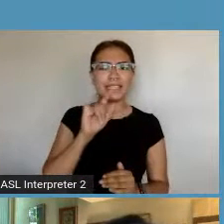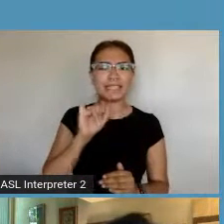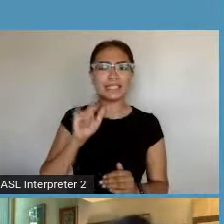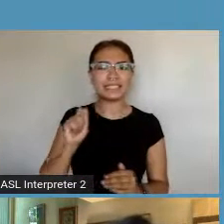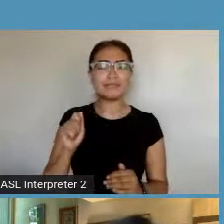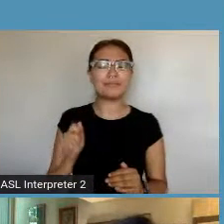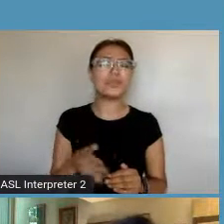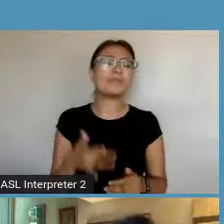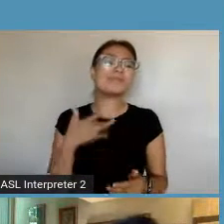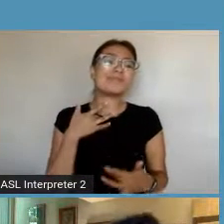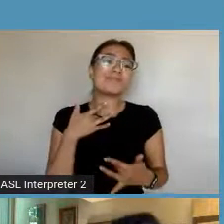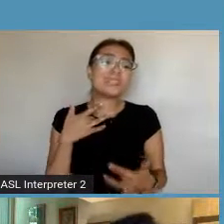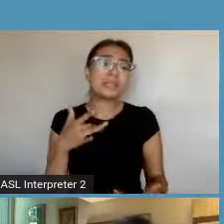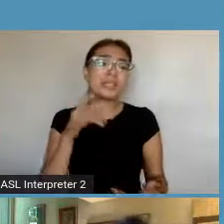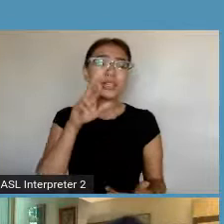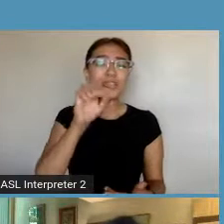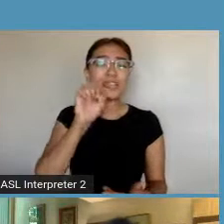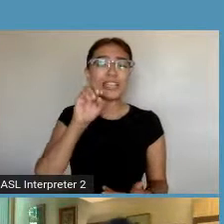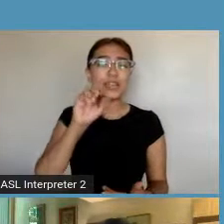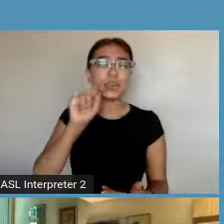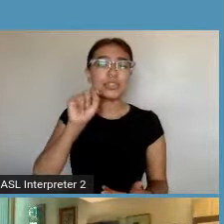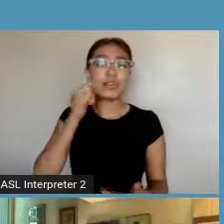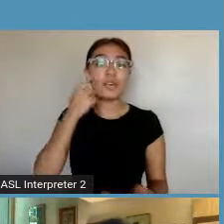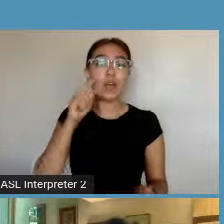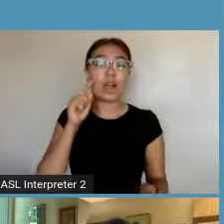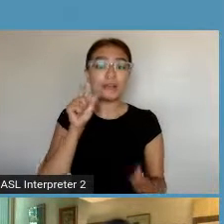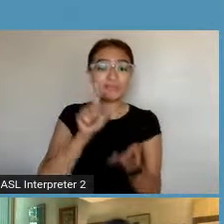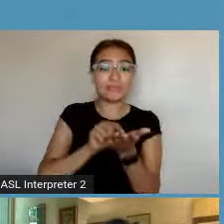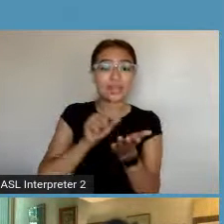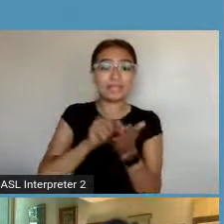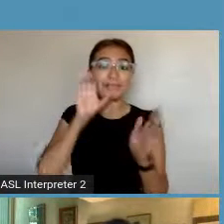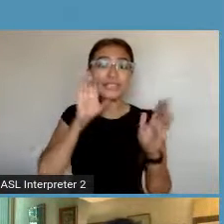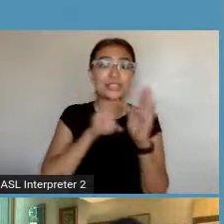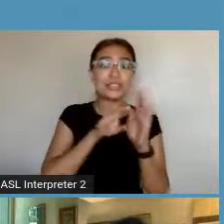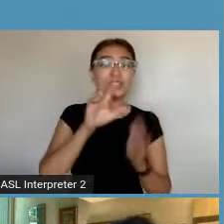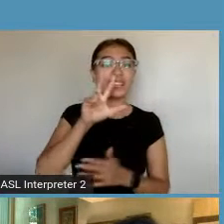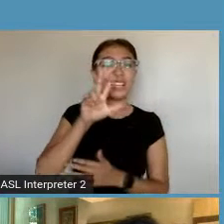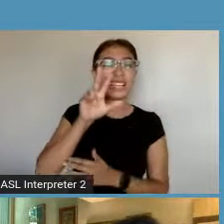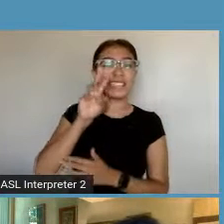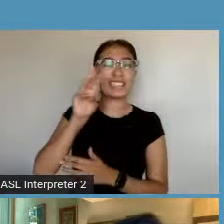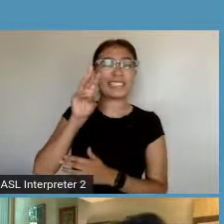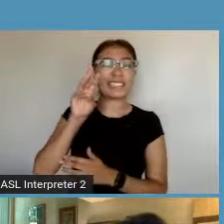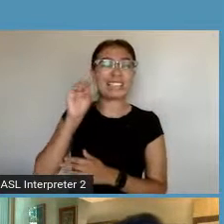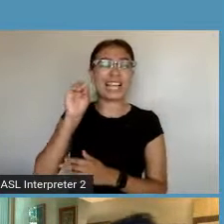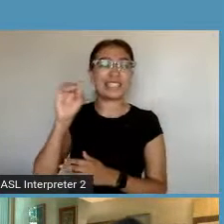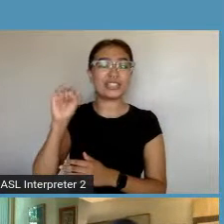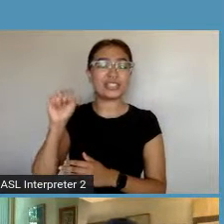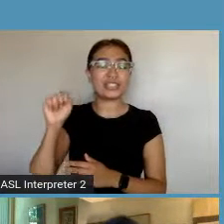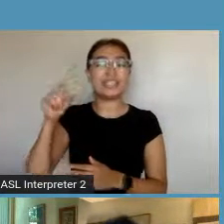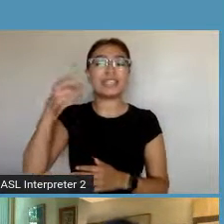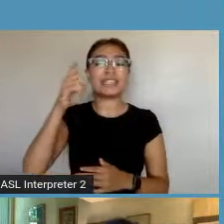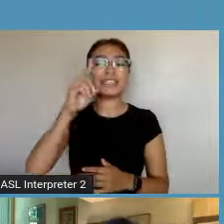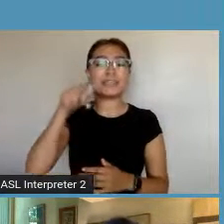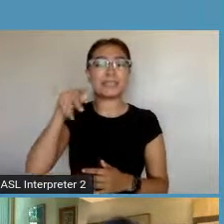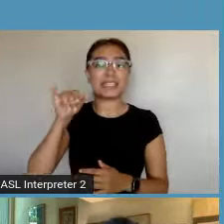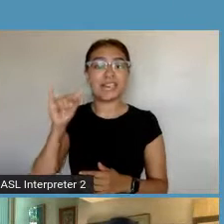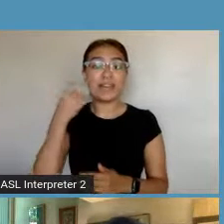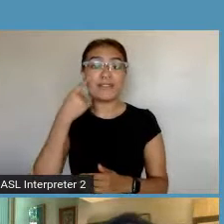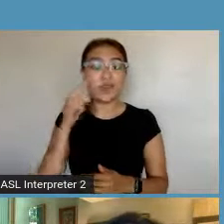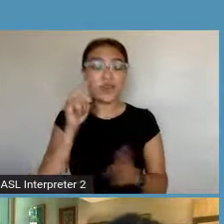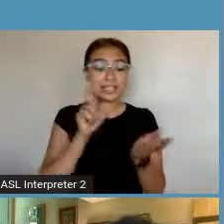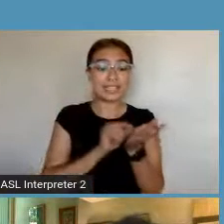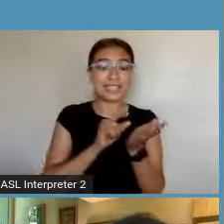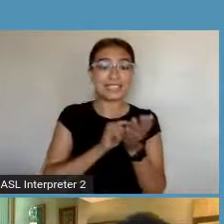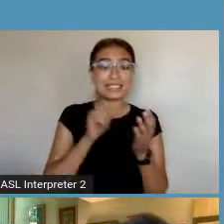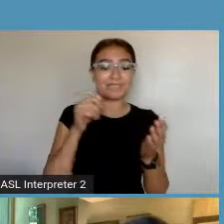resolution for printed images is between 300 and 600 DPI. For text and documents, 400 DPI.